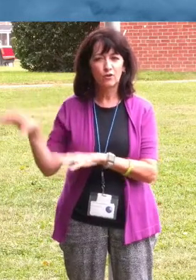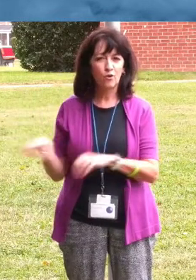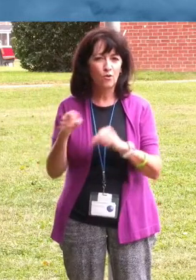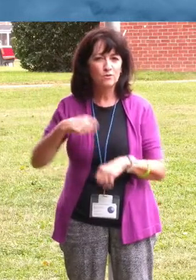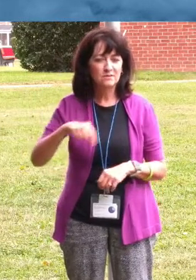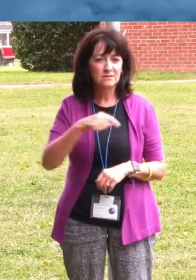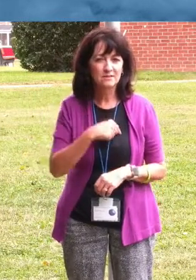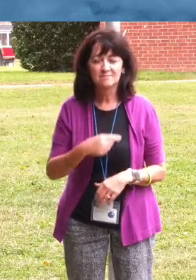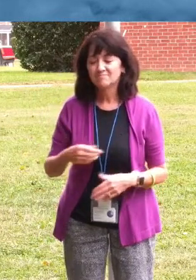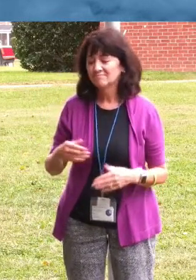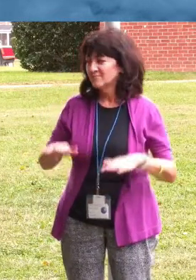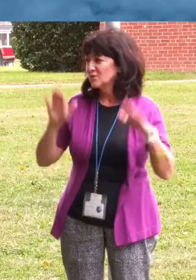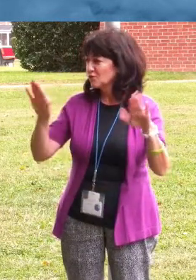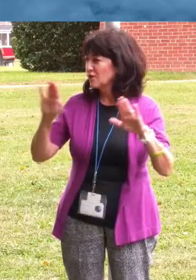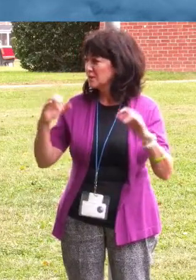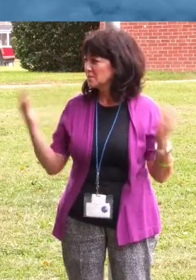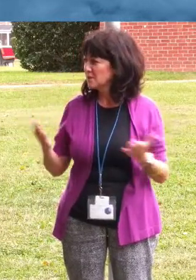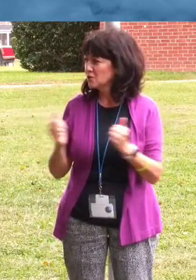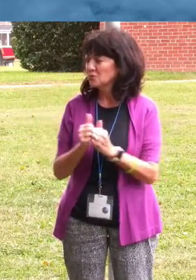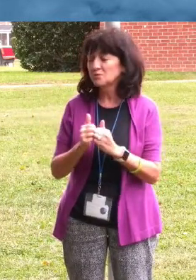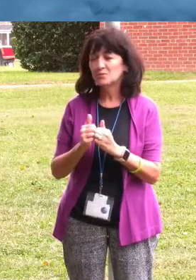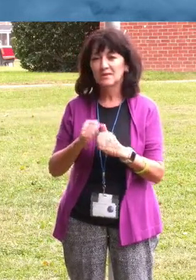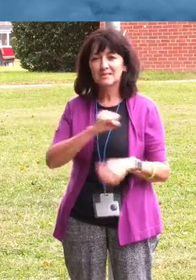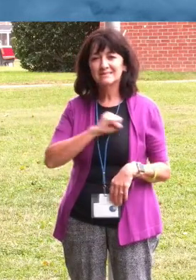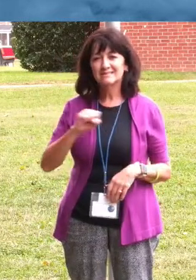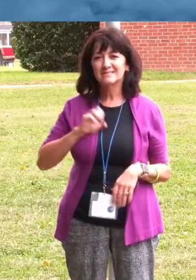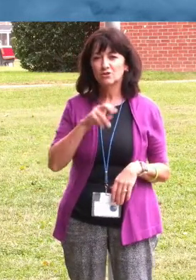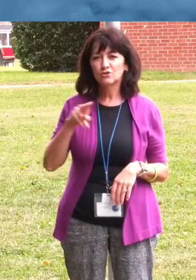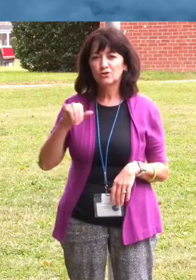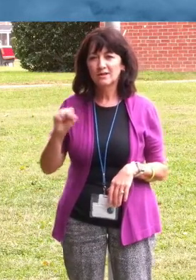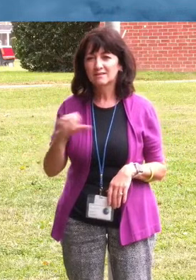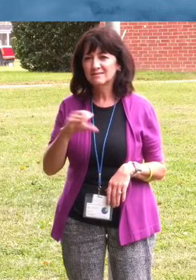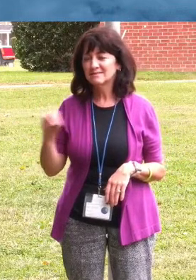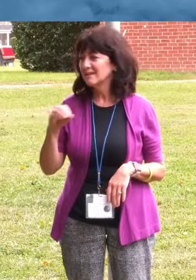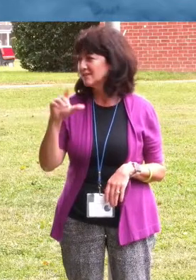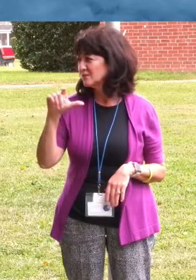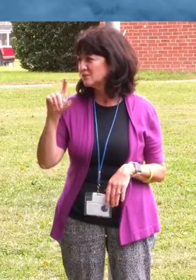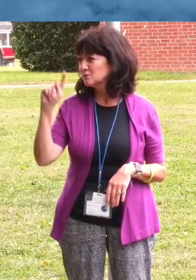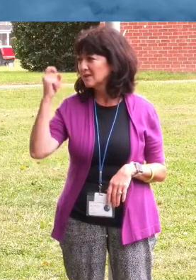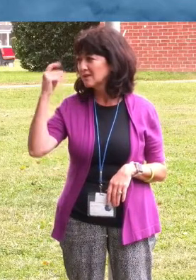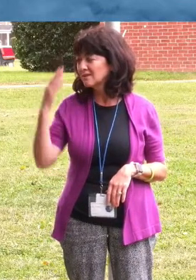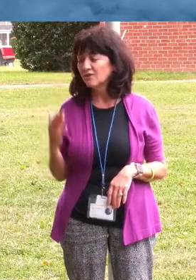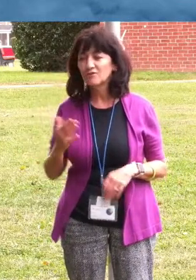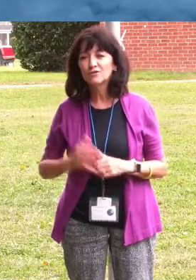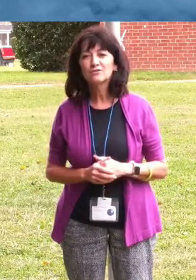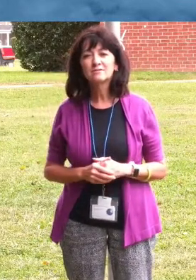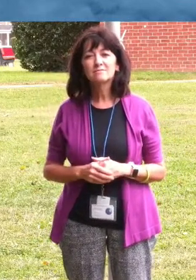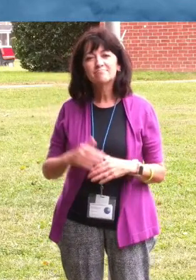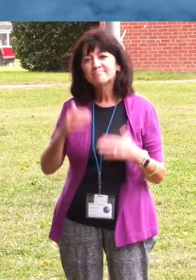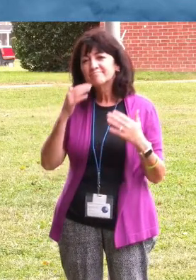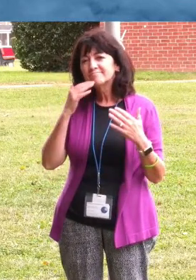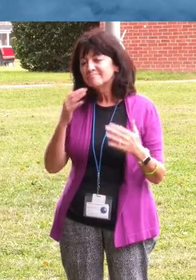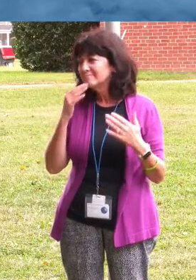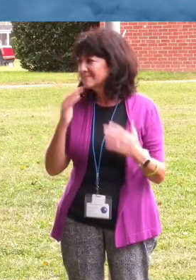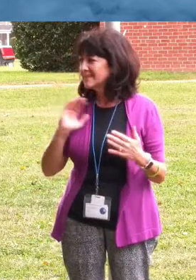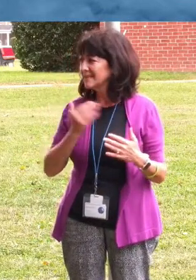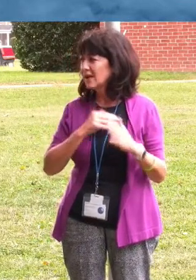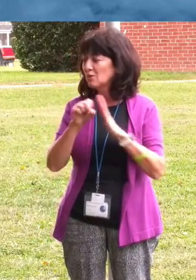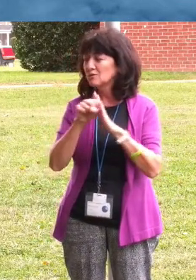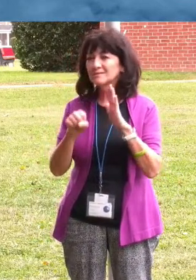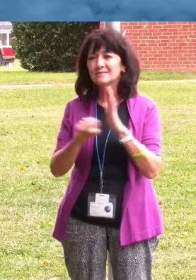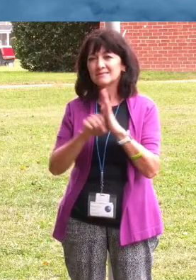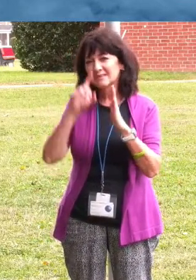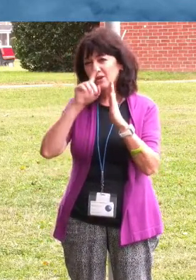friend Senator Ennis and Representative Carson and our Lieutenant Governor. Thanks for being with us, our state auditor, I see as well.